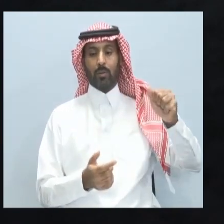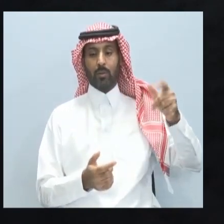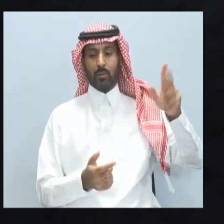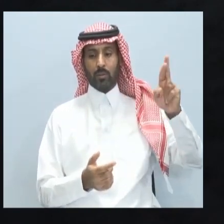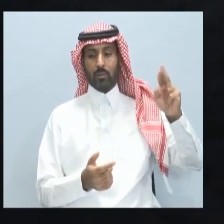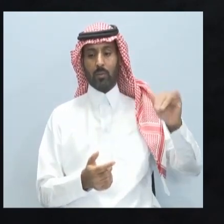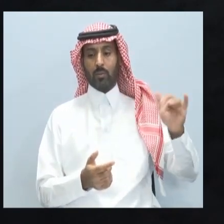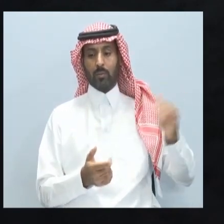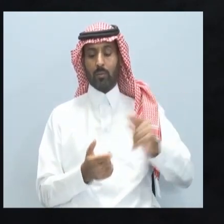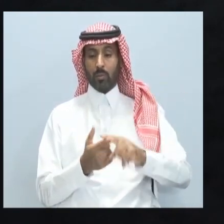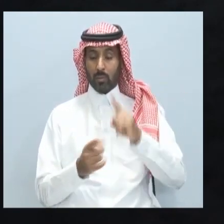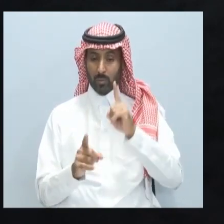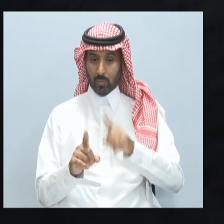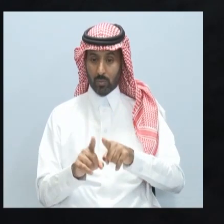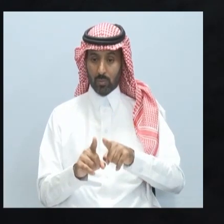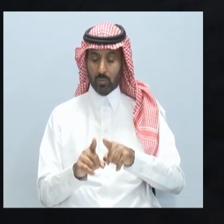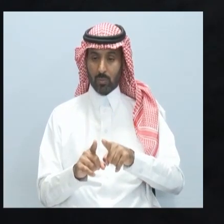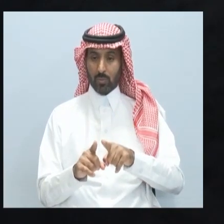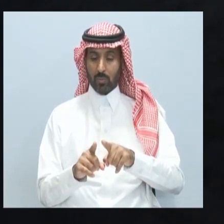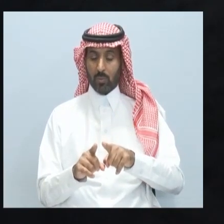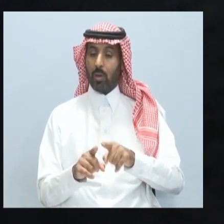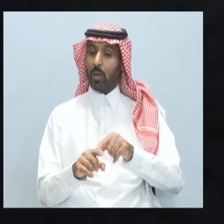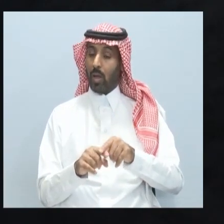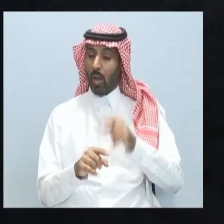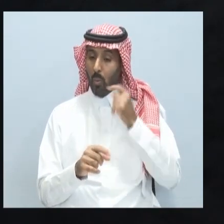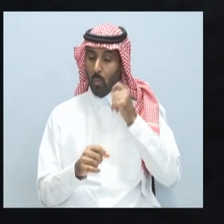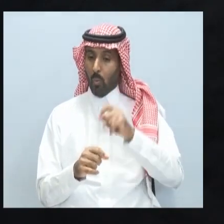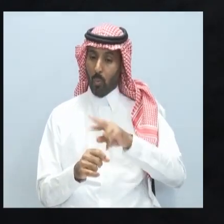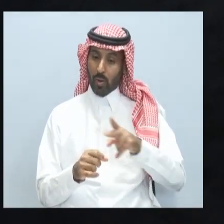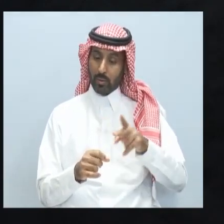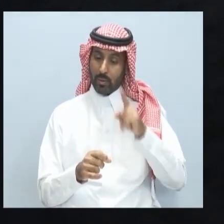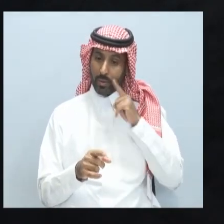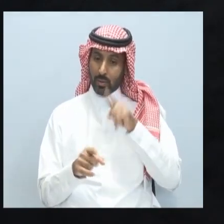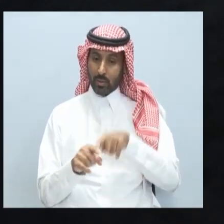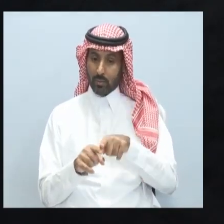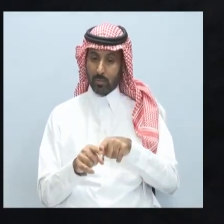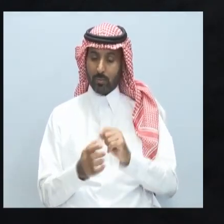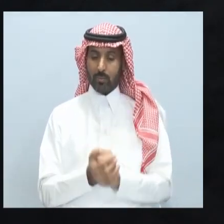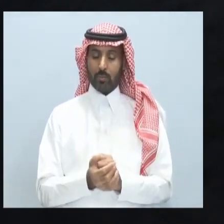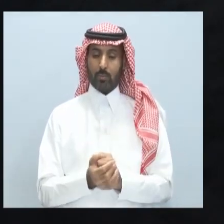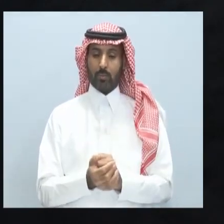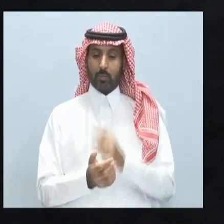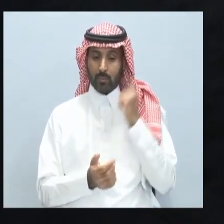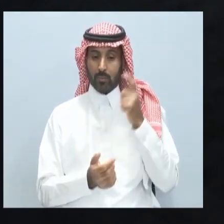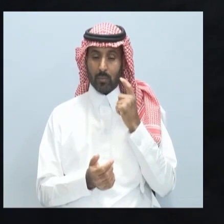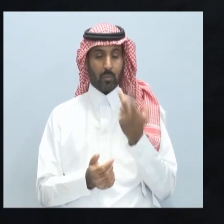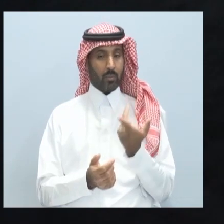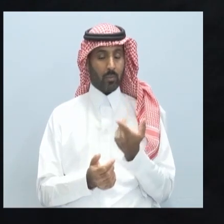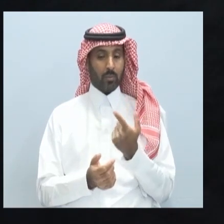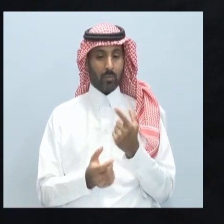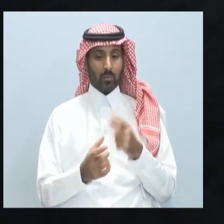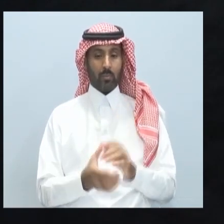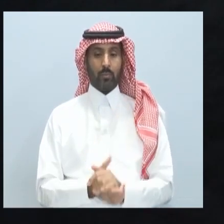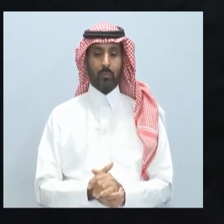a couple. We had the Wright brothers, and there are different examples that I am sure you thought about who teamed